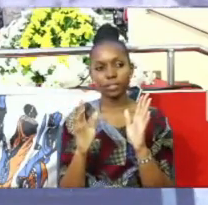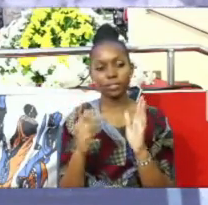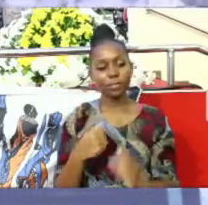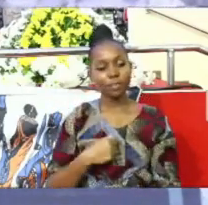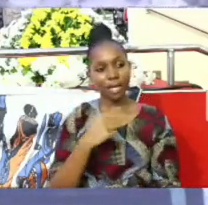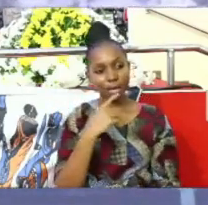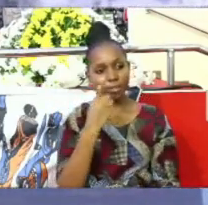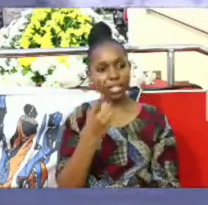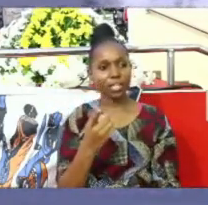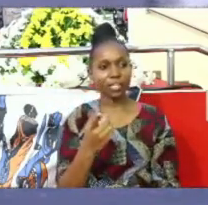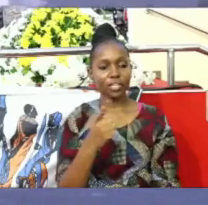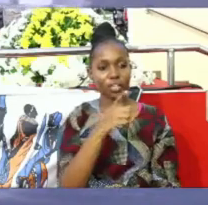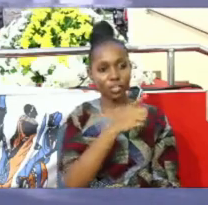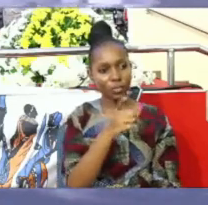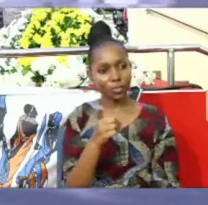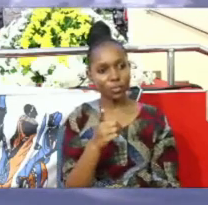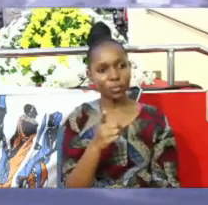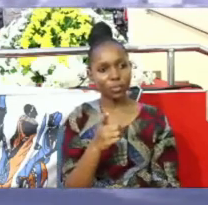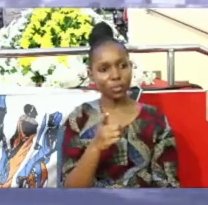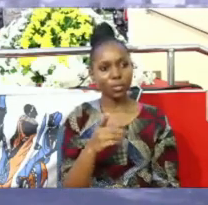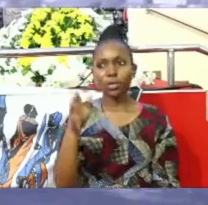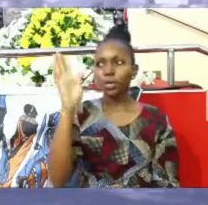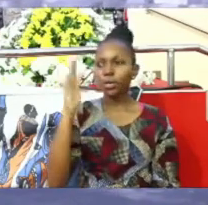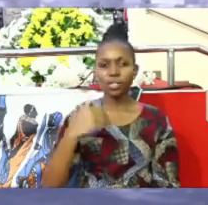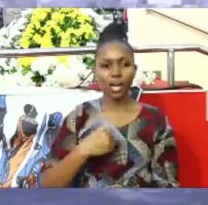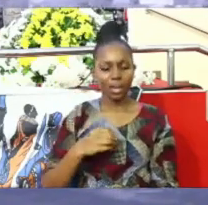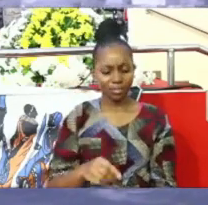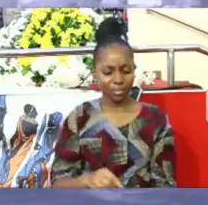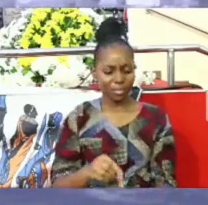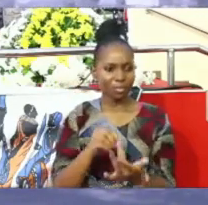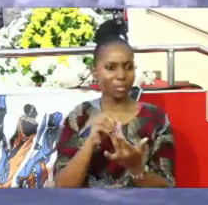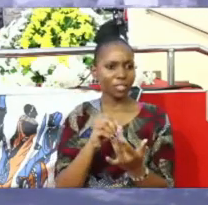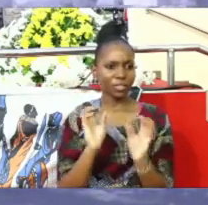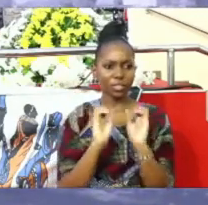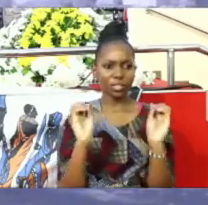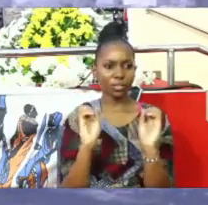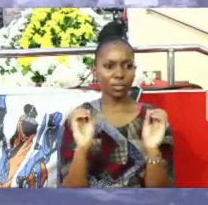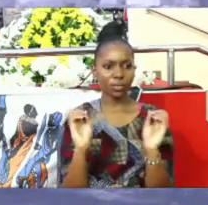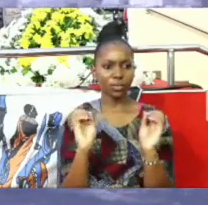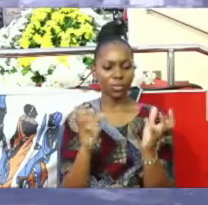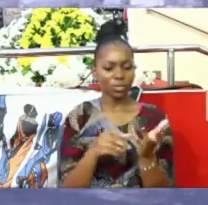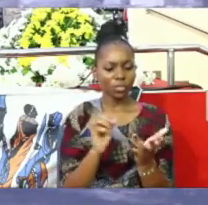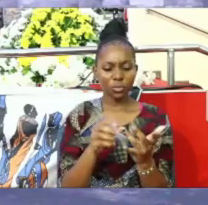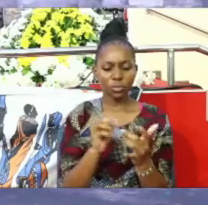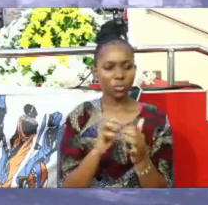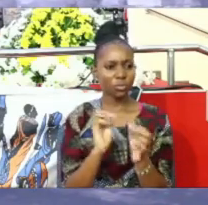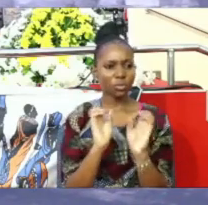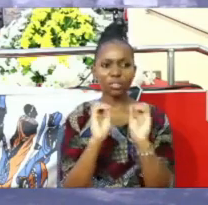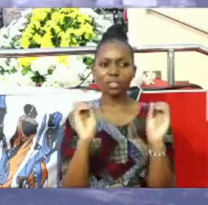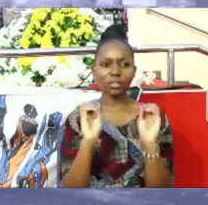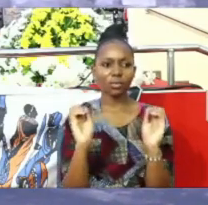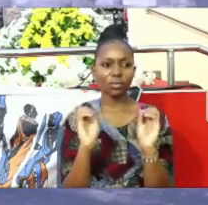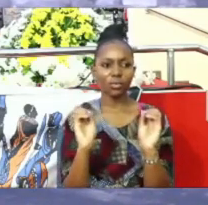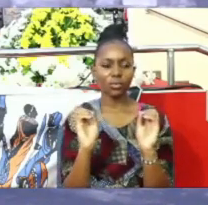dada. God has no speciality. Mungu habagui. God has no speciality. Habagui mtu yoyote.